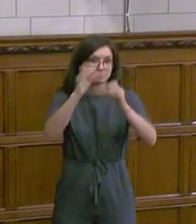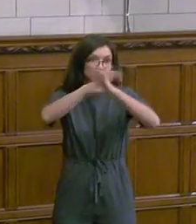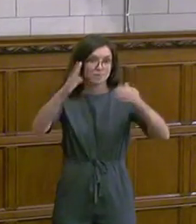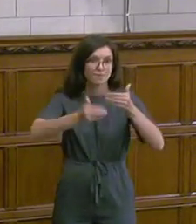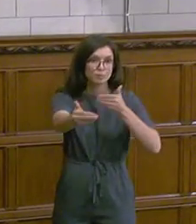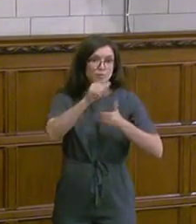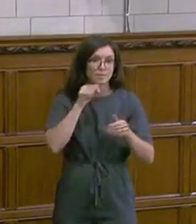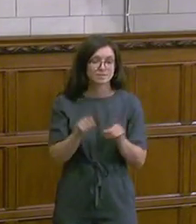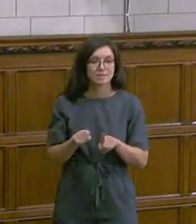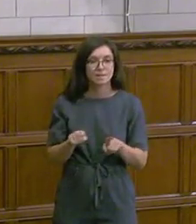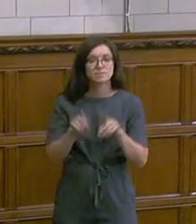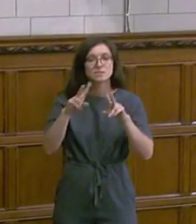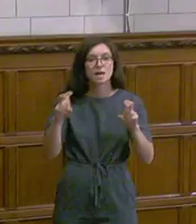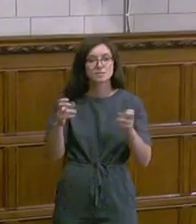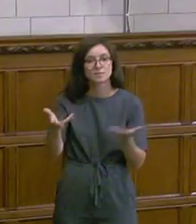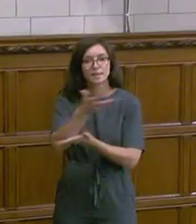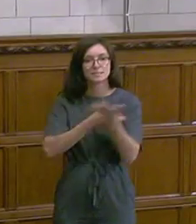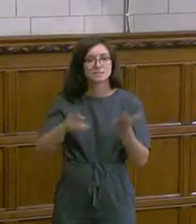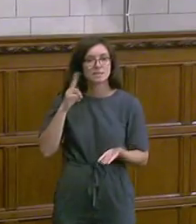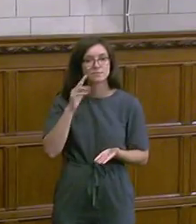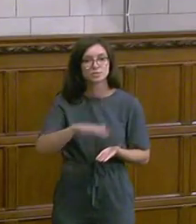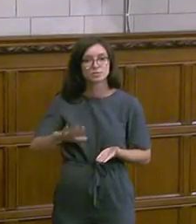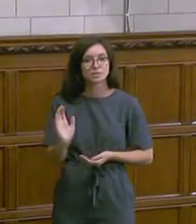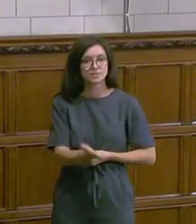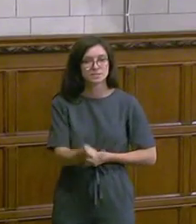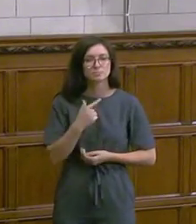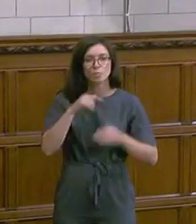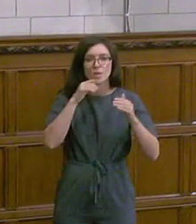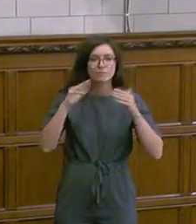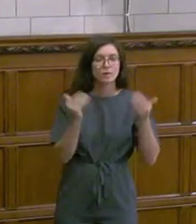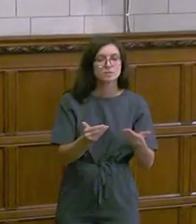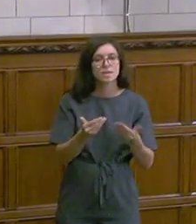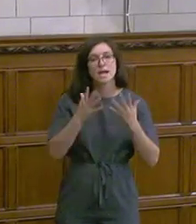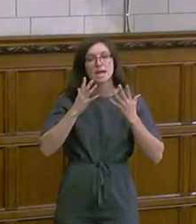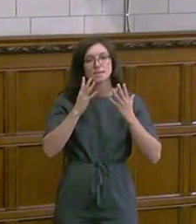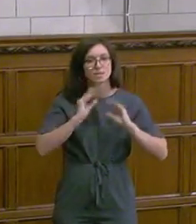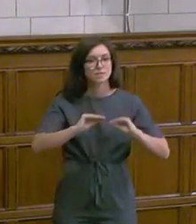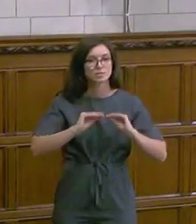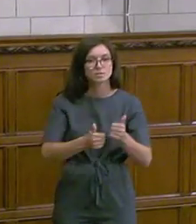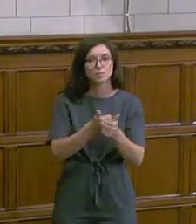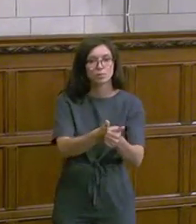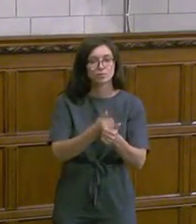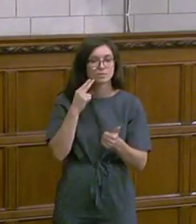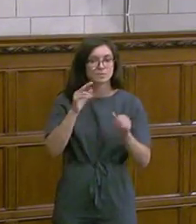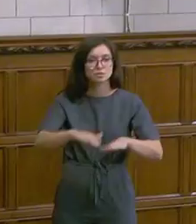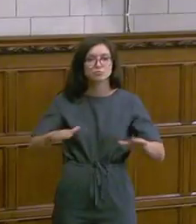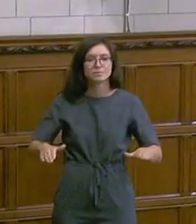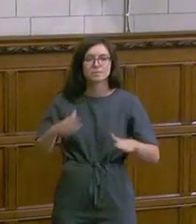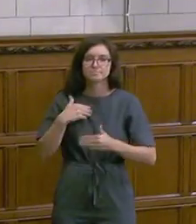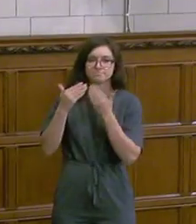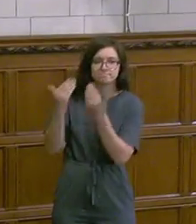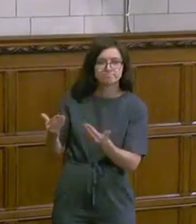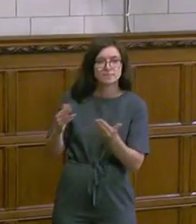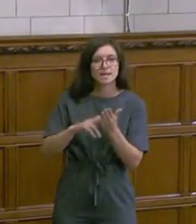Deaf Children's Services. I intend to concentrate on educational support for deaf children, and I'm grateful to the National Deaf Children's